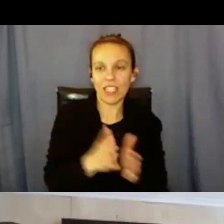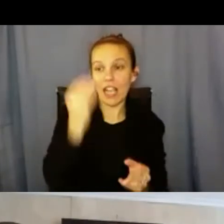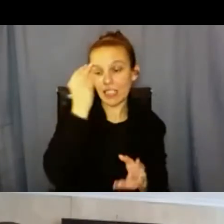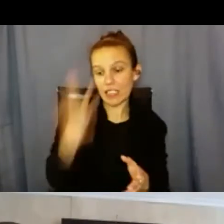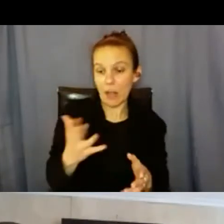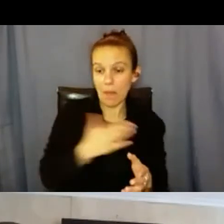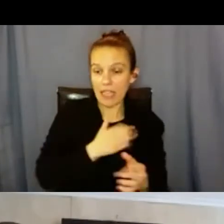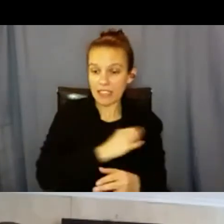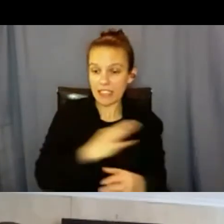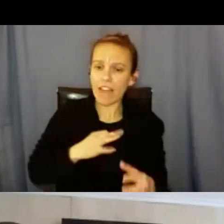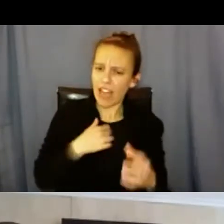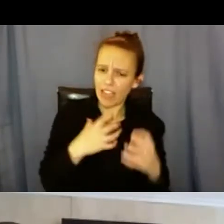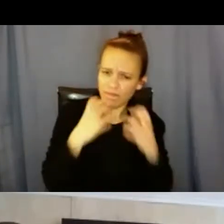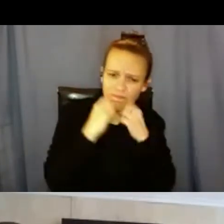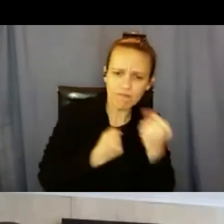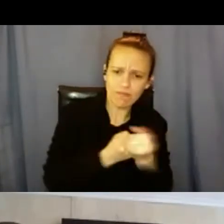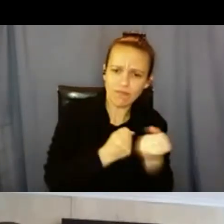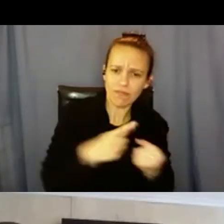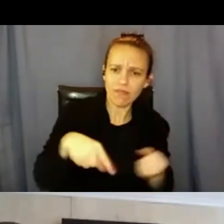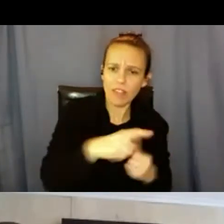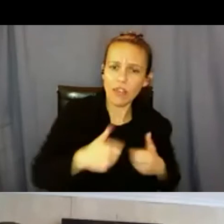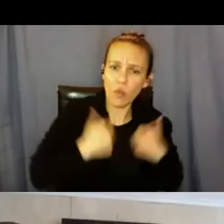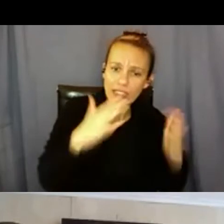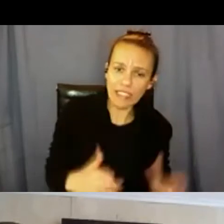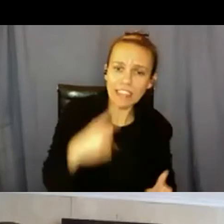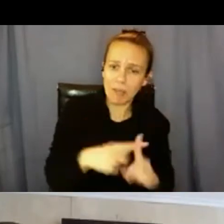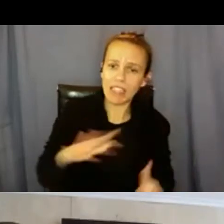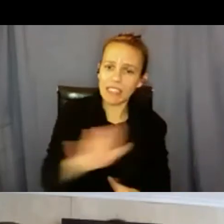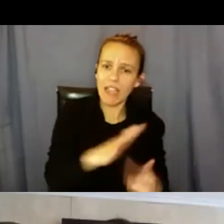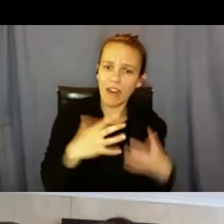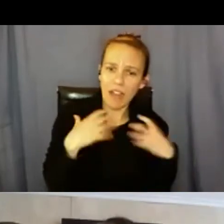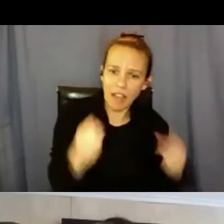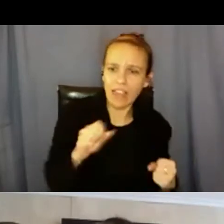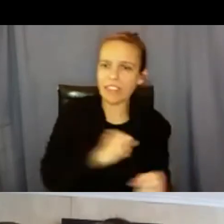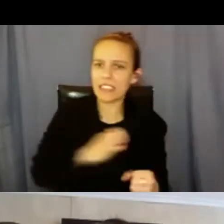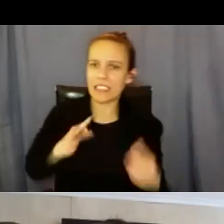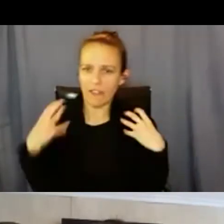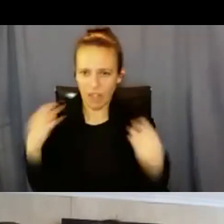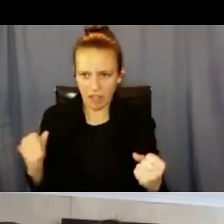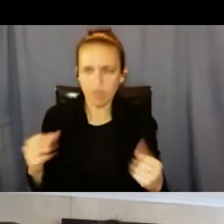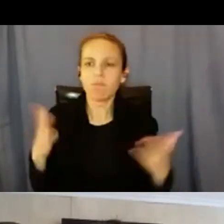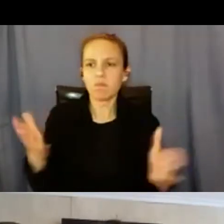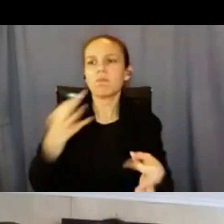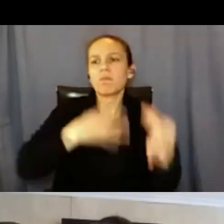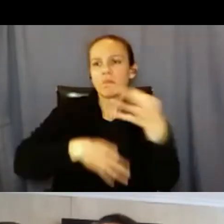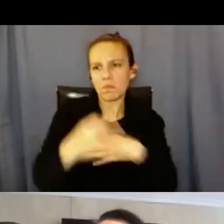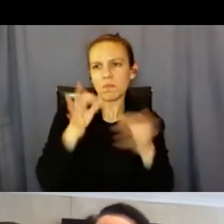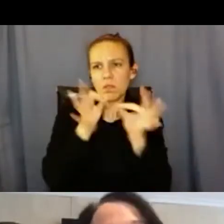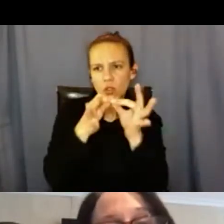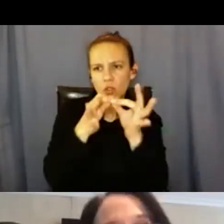nursing home, but in their health as well. And that's really meaningful. Next slide, please. And then